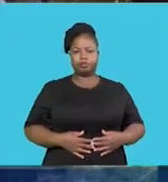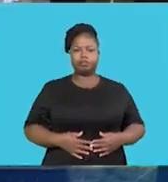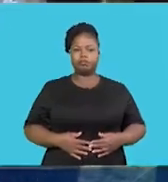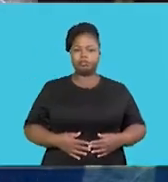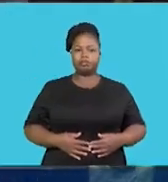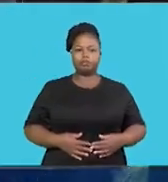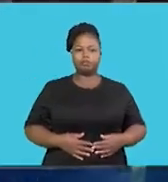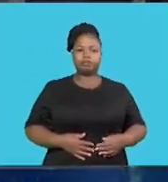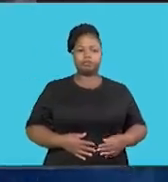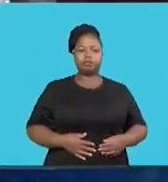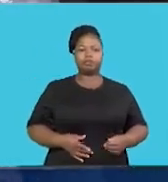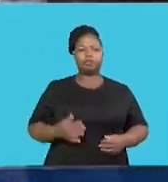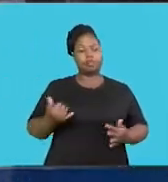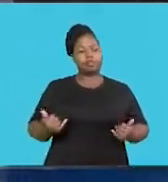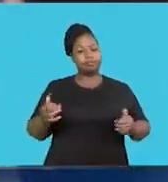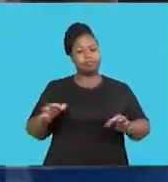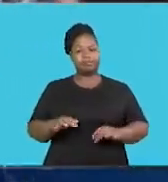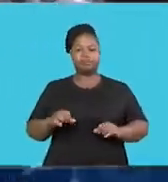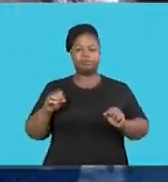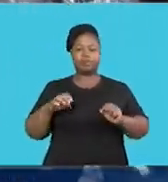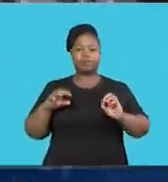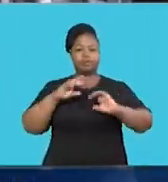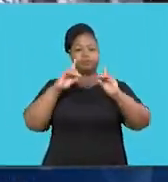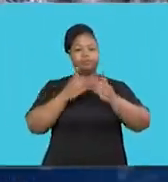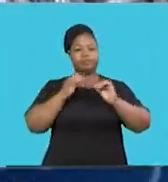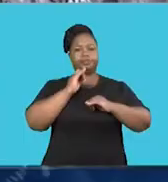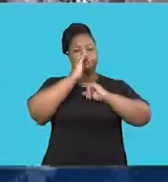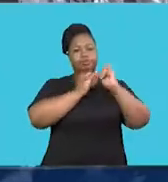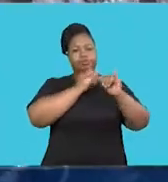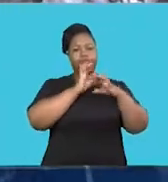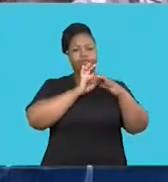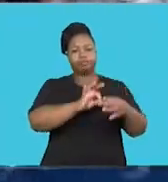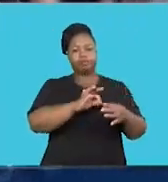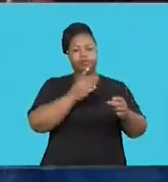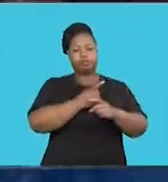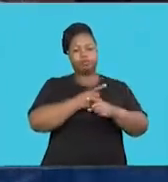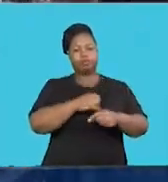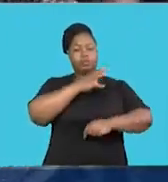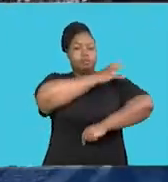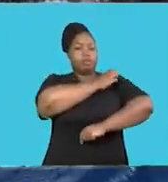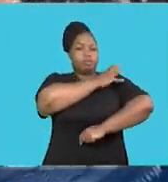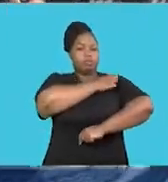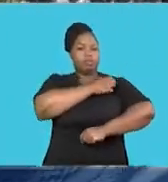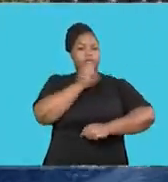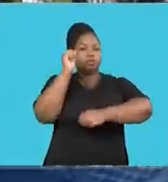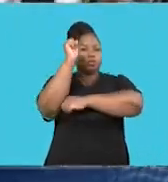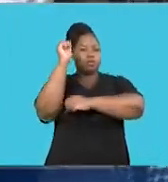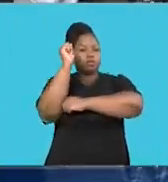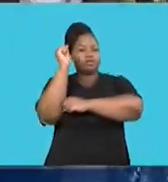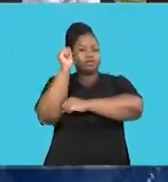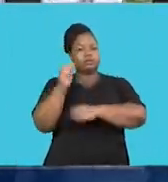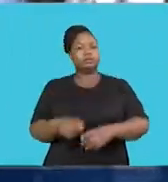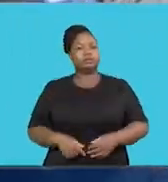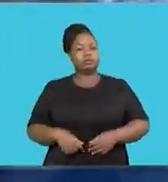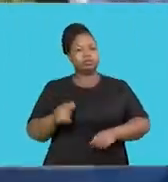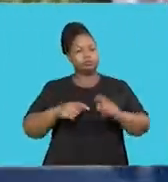Lefapha la kamano tsa matjhaba le tshebedisano mmoho le kantoro ya boemedi ba naha ya Palestina ha mmoho le kantoro ya matjhaba a